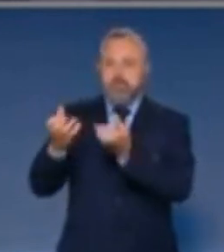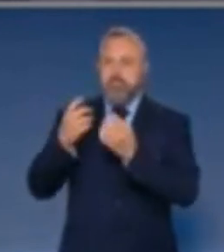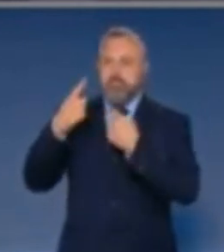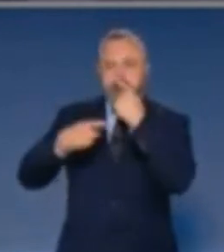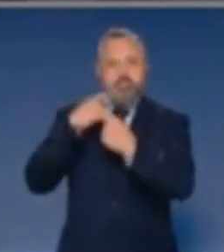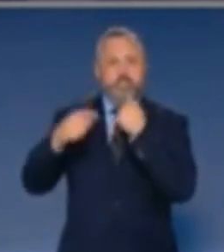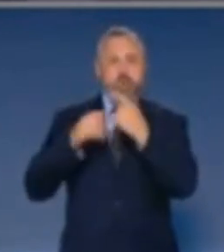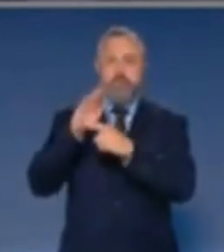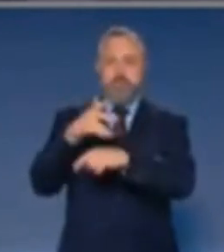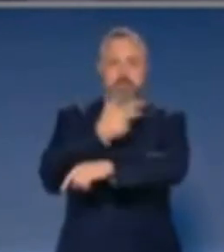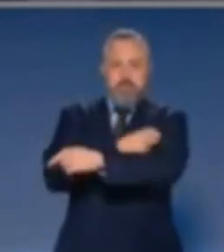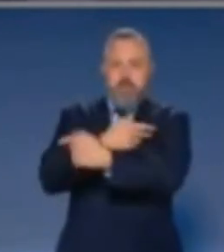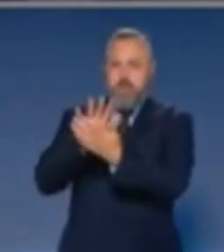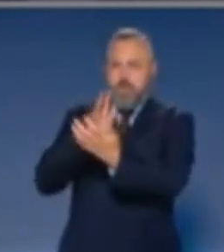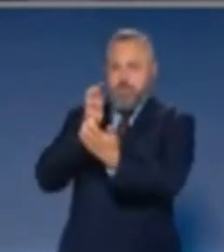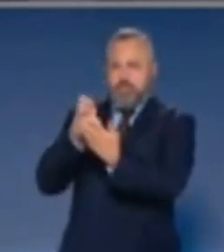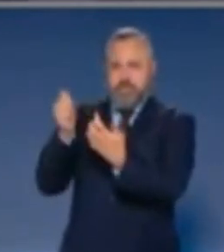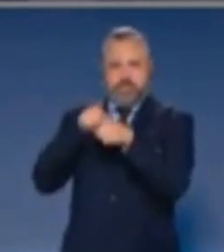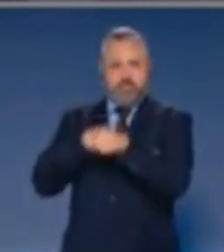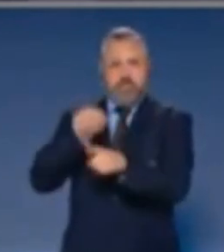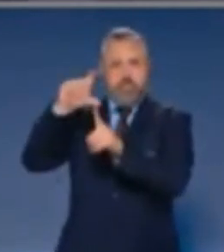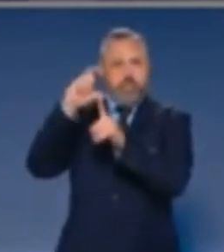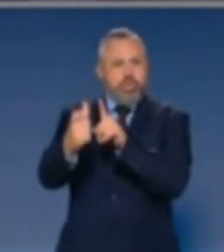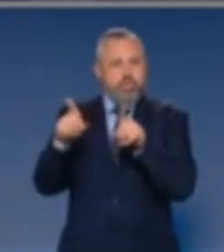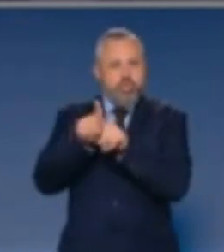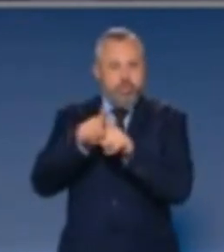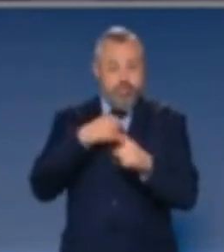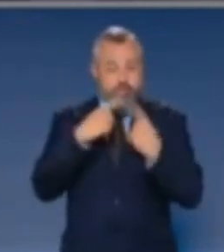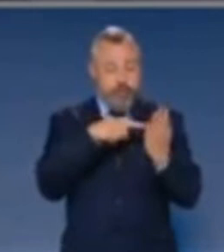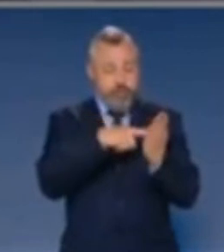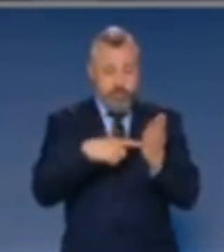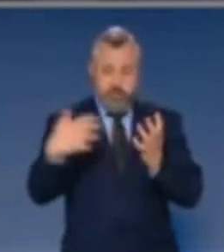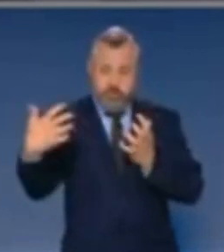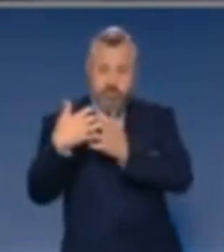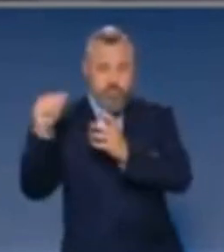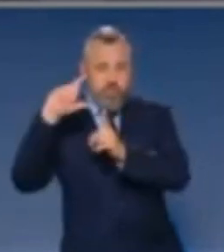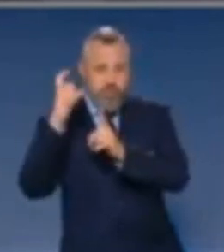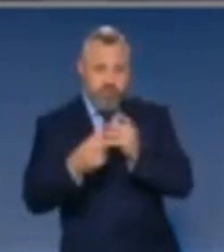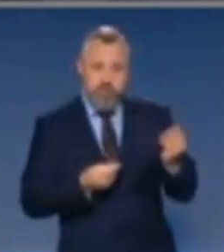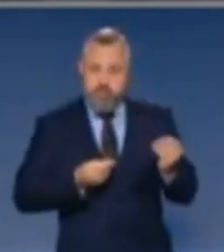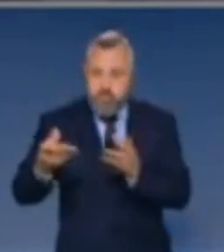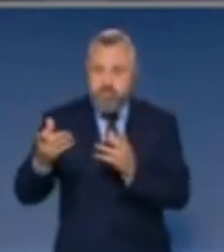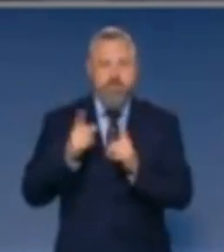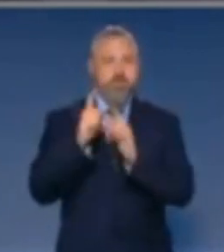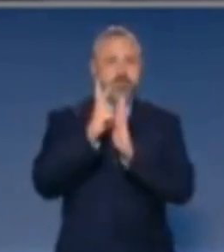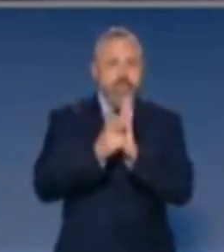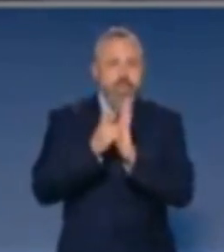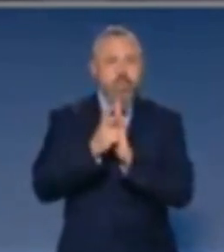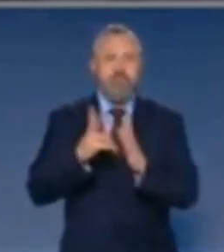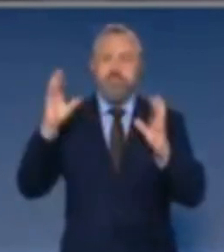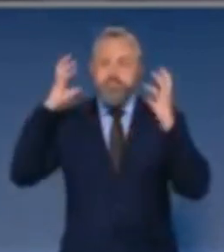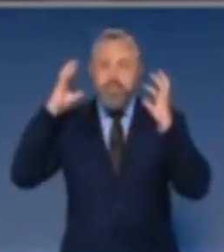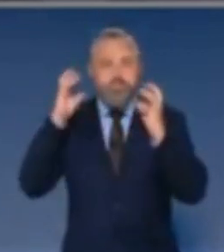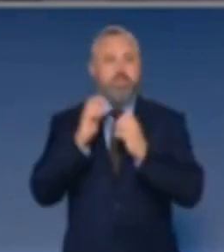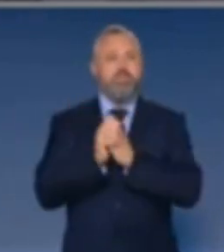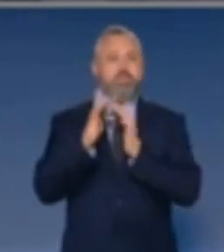appropriate materials that will be made available in terms of video and radio format and online format